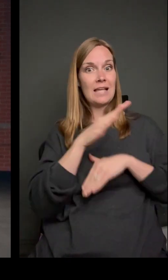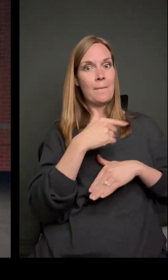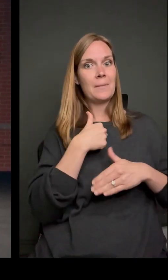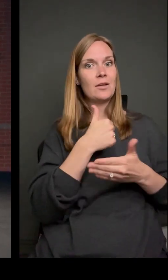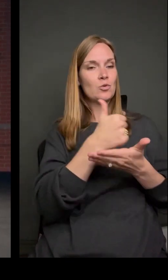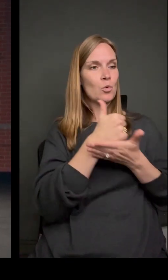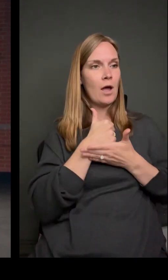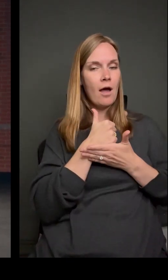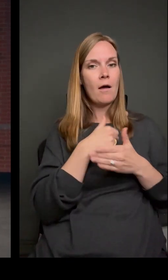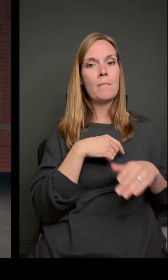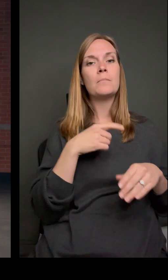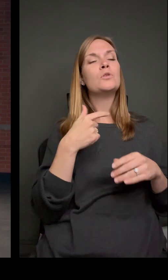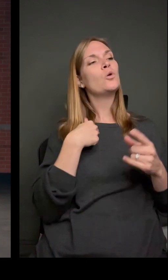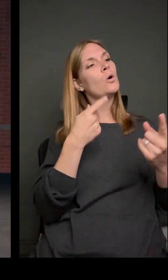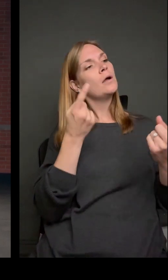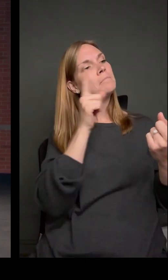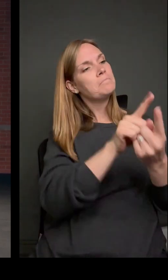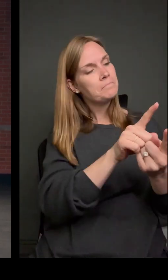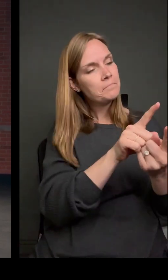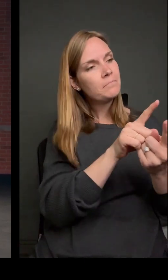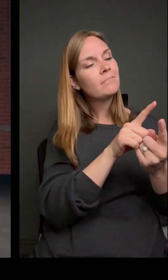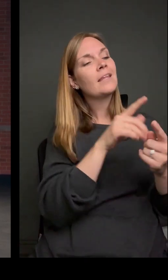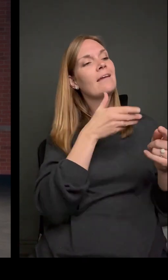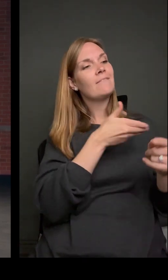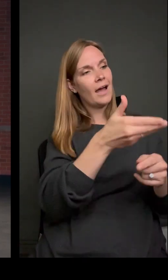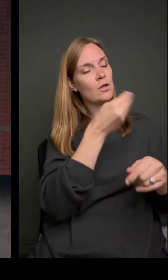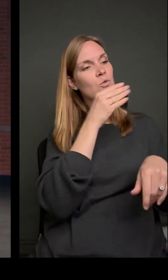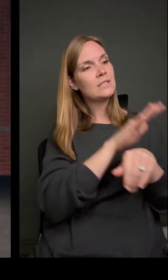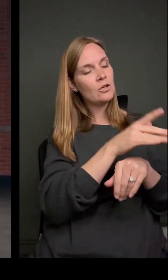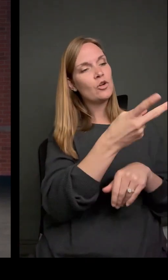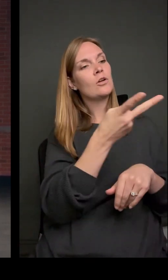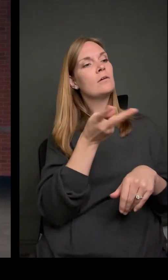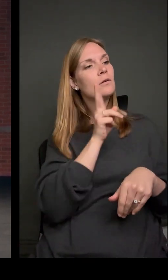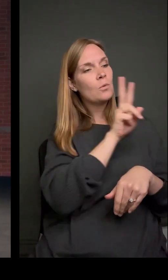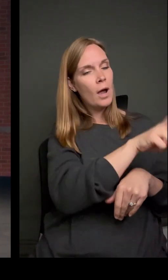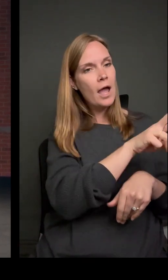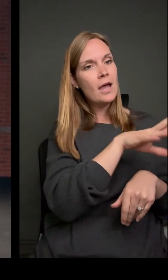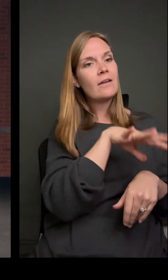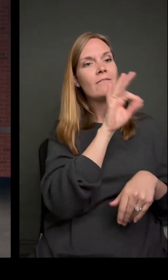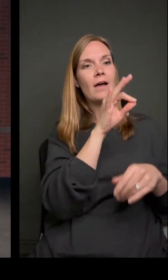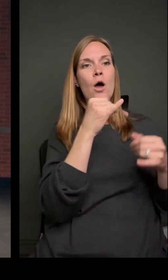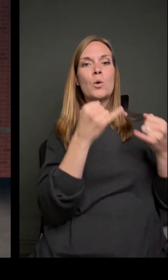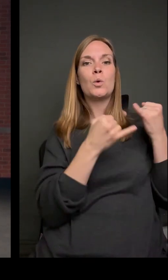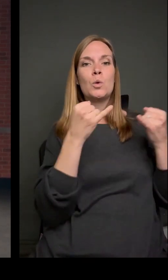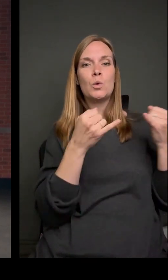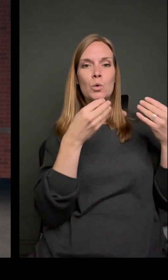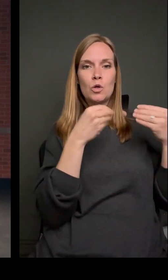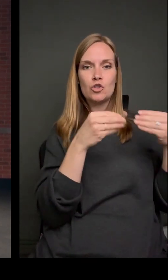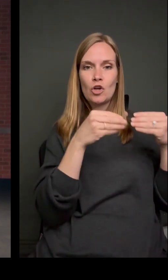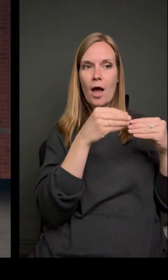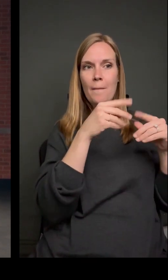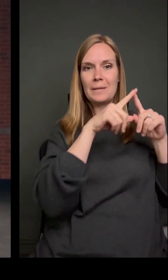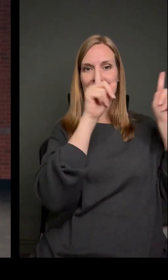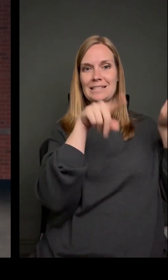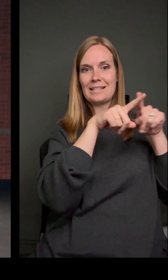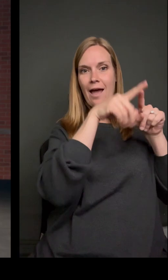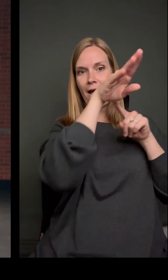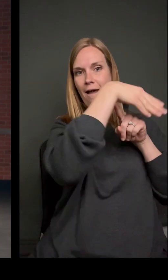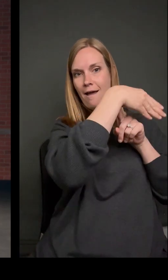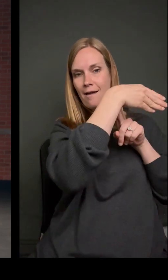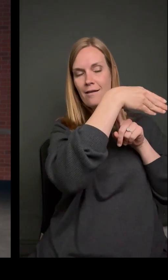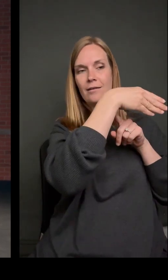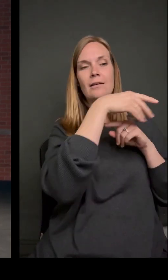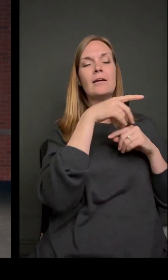He introduced himself to the old man, invited him to dinner. They went into the village. They found the sign of the nearest noodle shop. And after ordering,